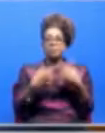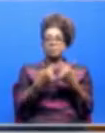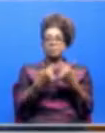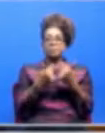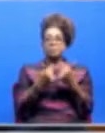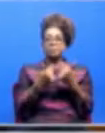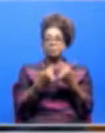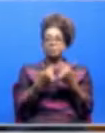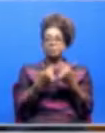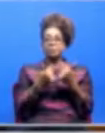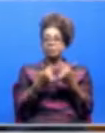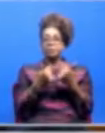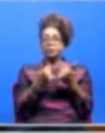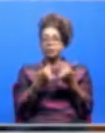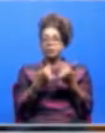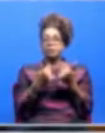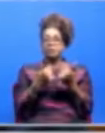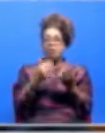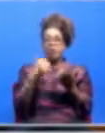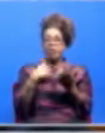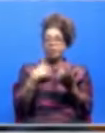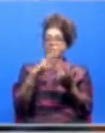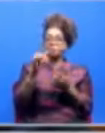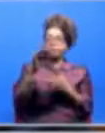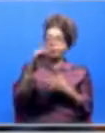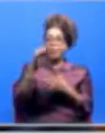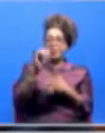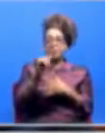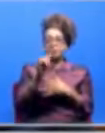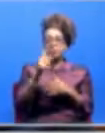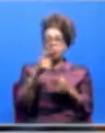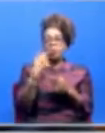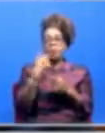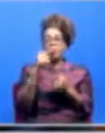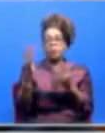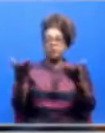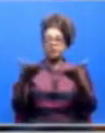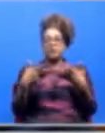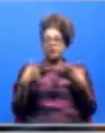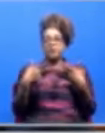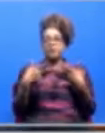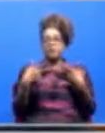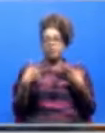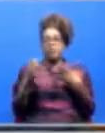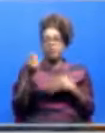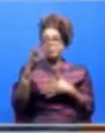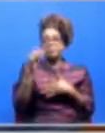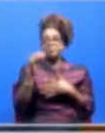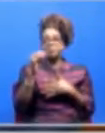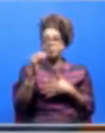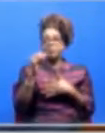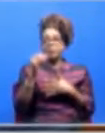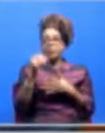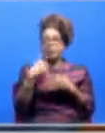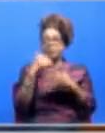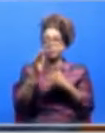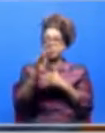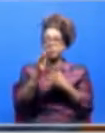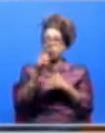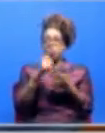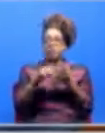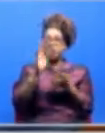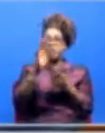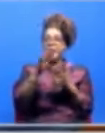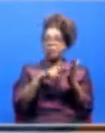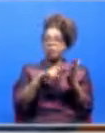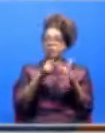now there's Unclaimed Financial Assets Authority whose role is first to receive. So holders, we are told, identify those assets in your records